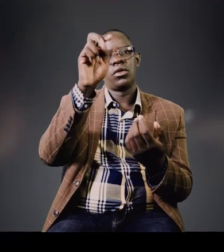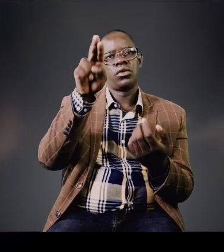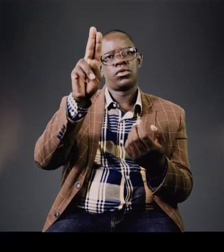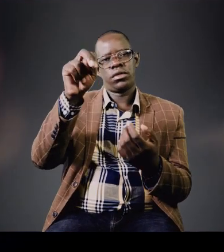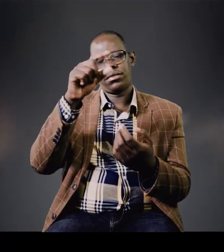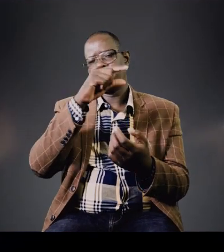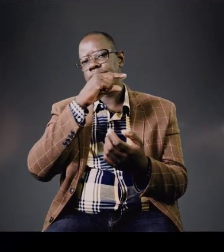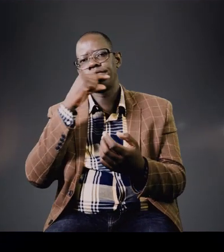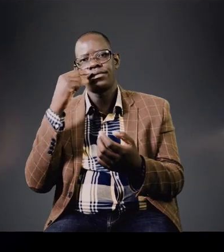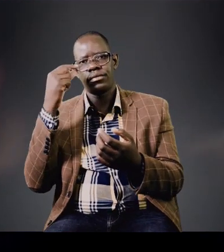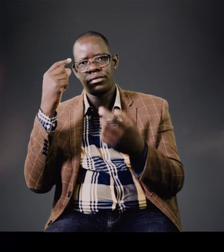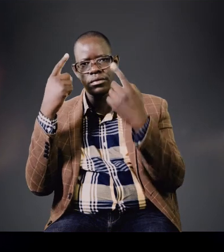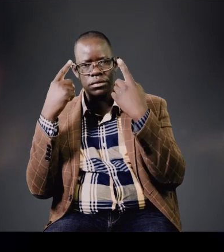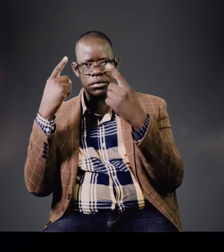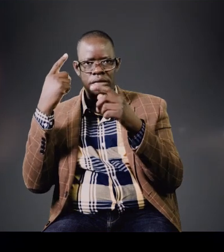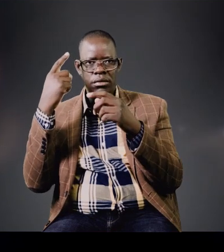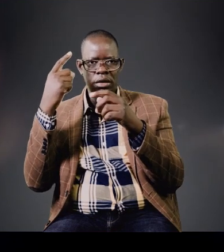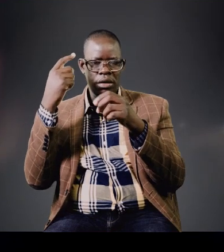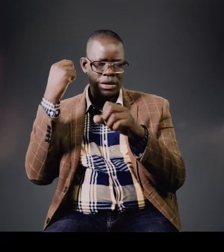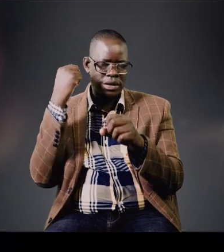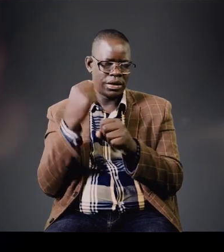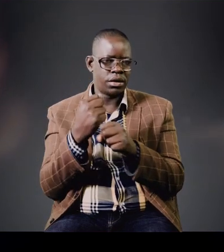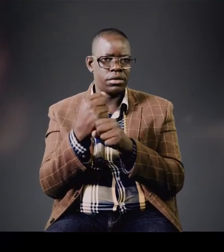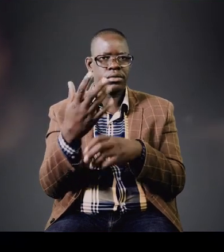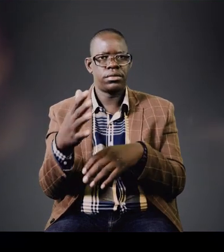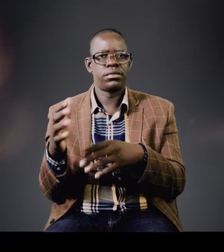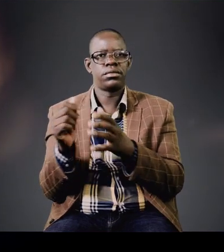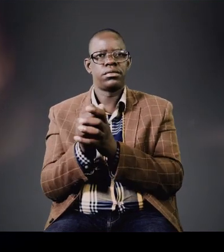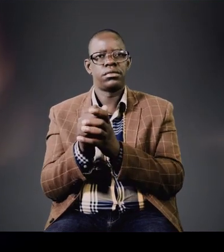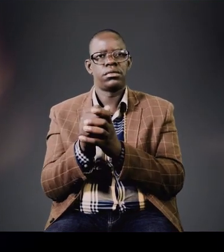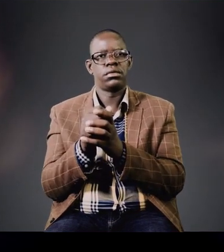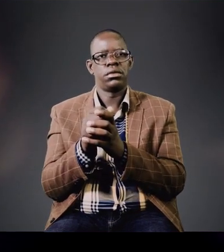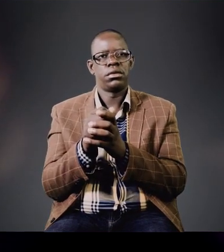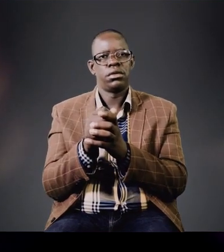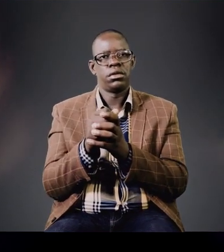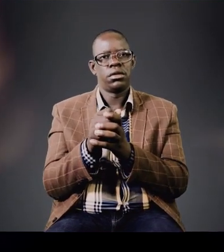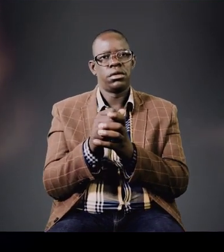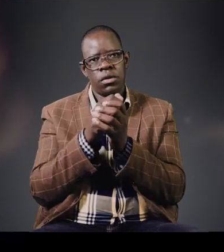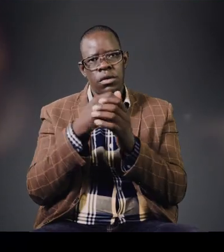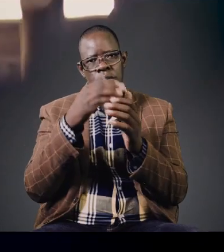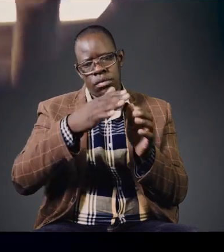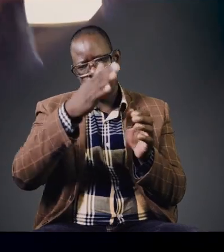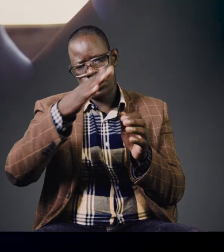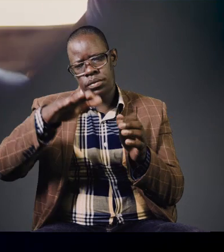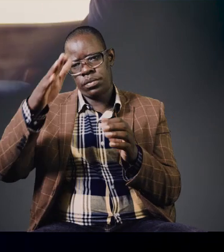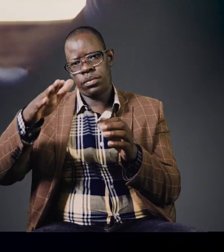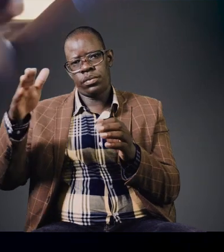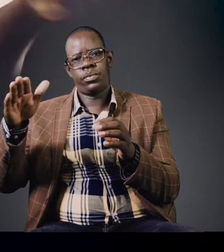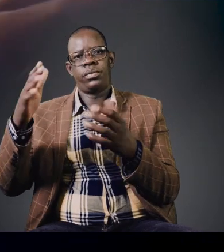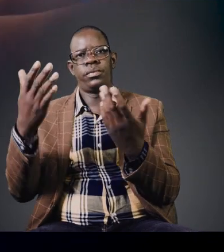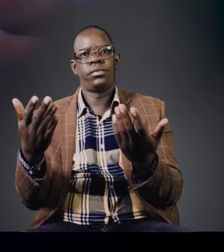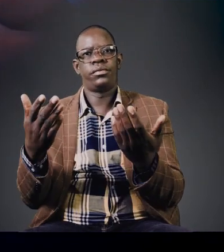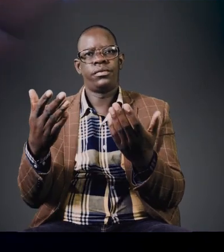Japanese word, meaning harbor wave. Yeah. When an earthquake happens on the sea floor, the energy travels through the water causing waves.